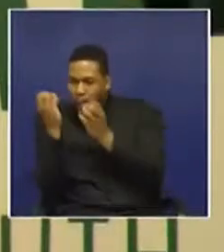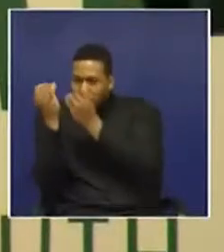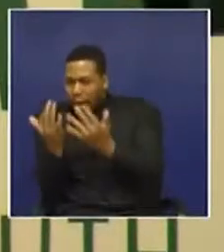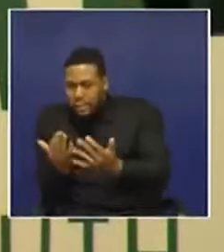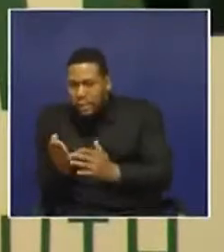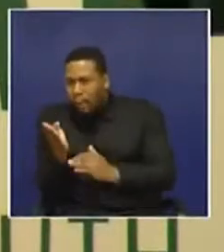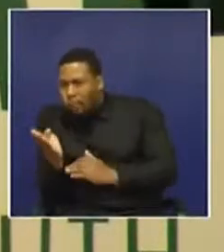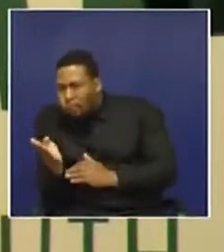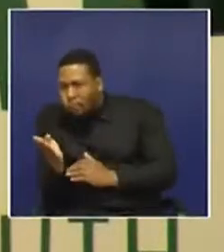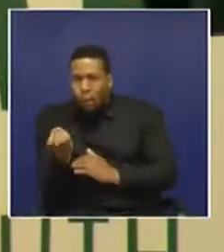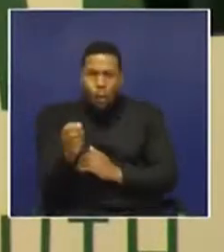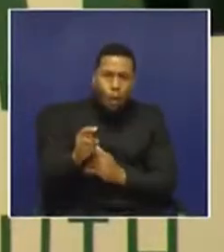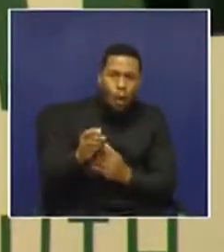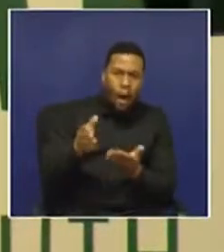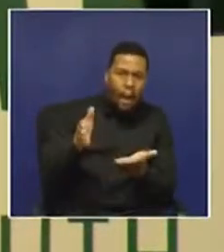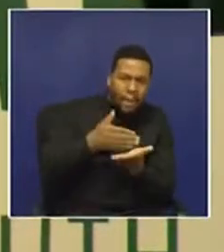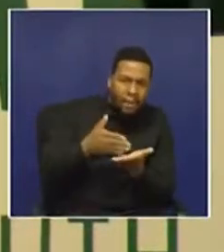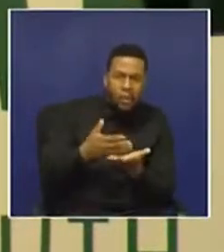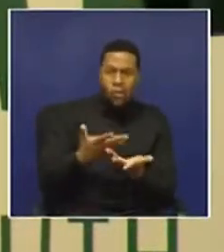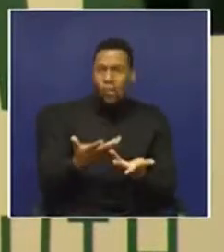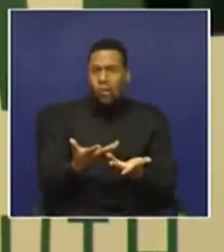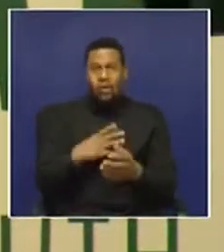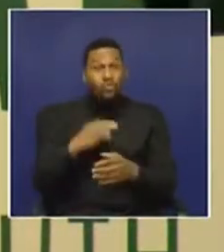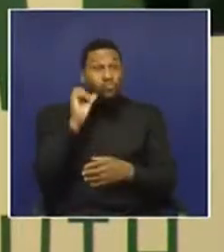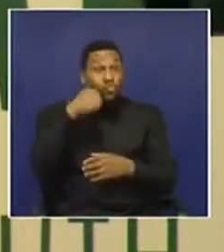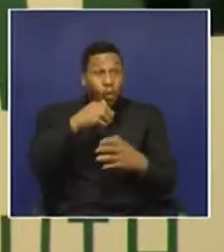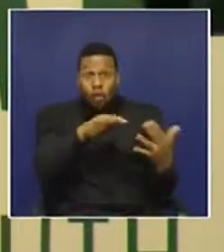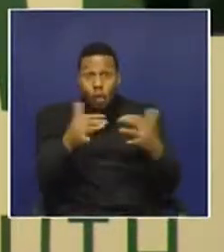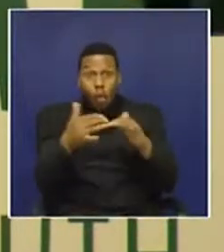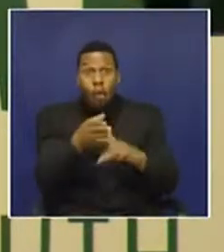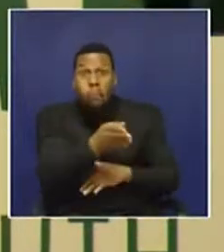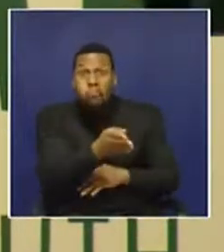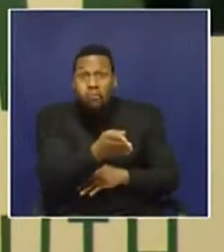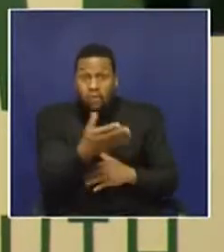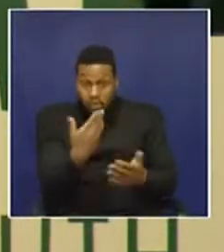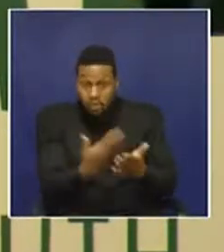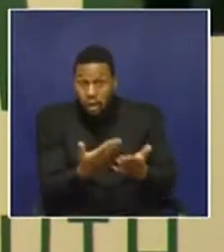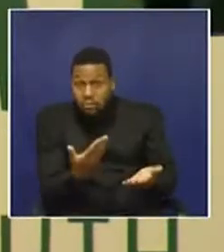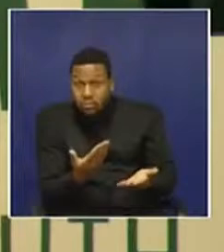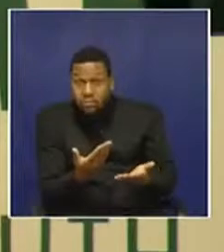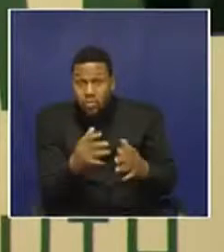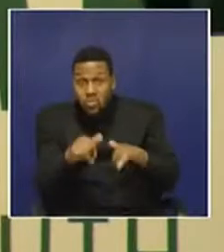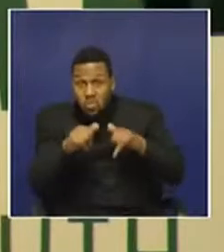say, hey, just go and sit and have a budget. No, the war is going to send the army to go and fight.